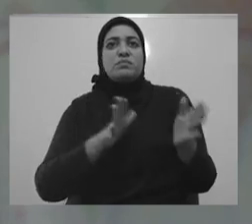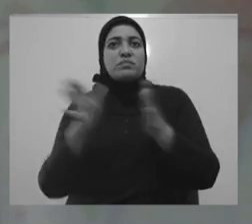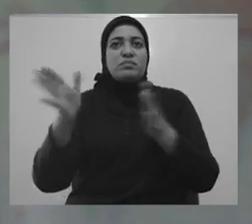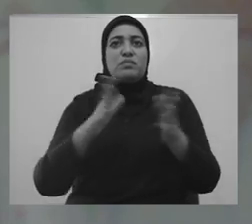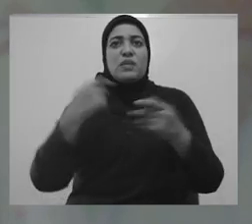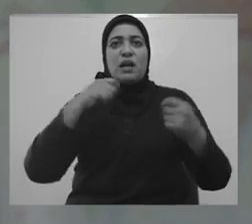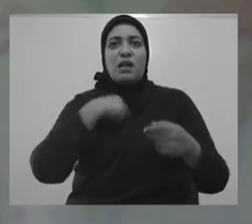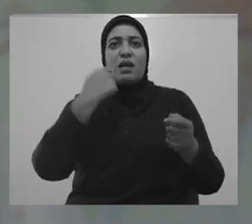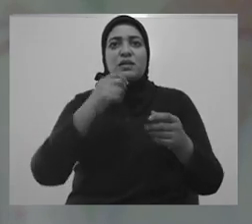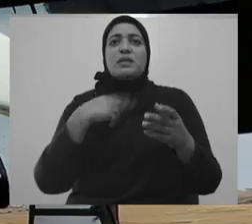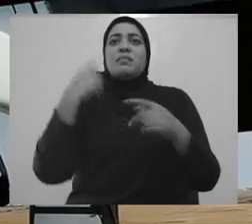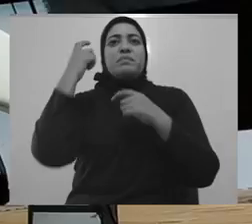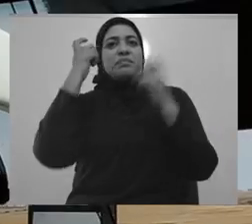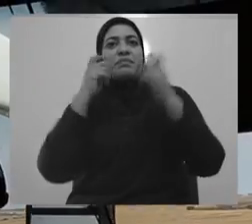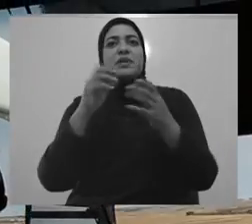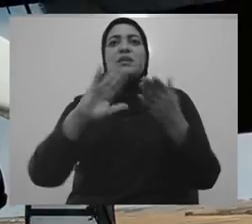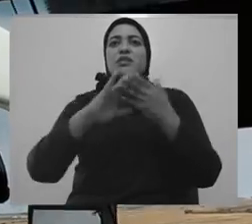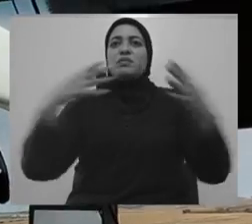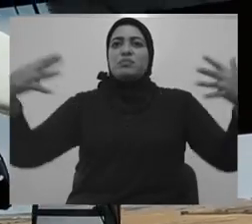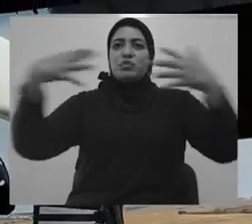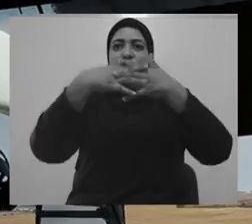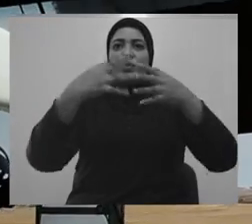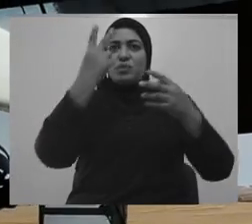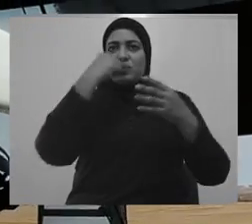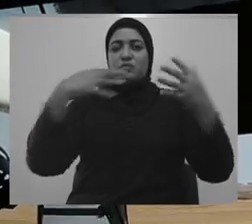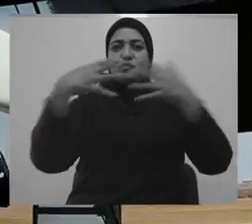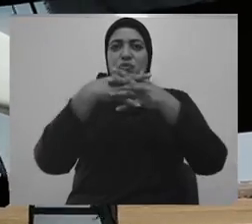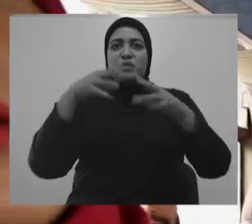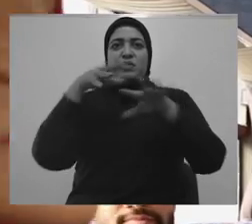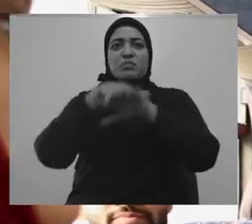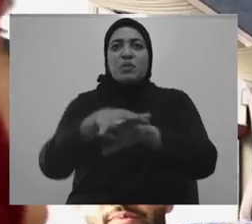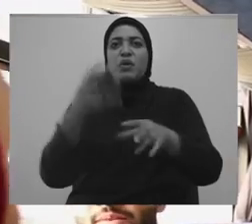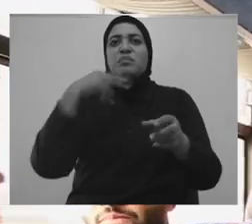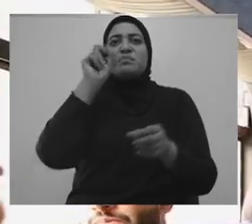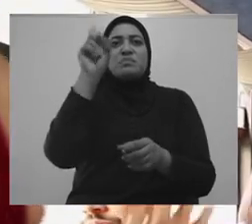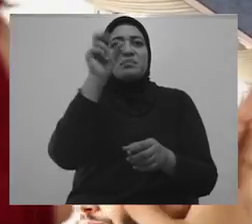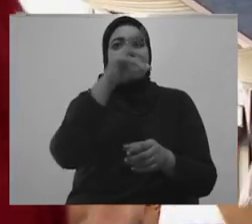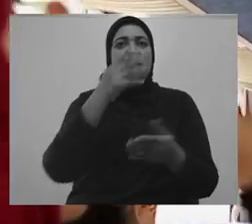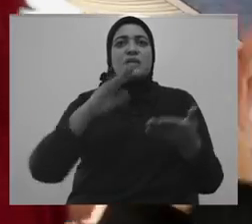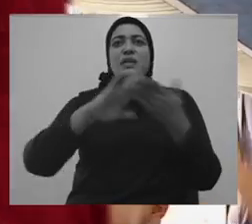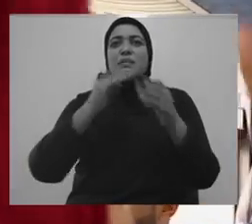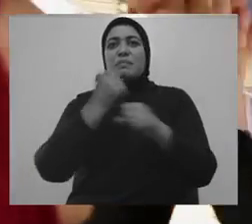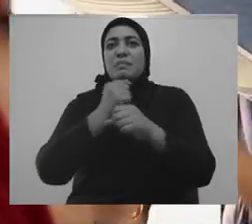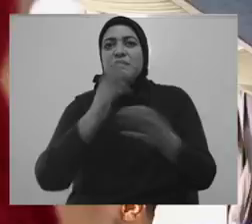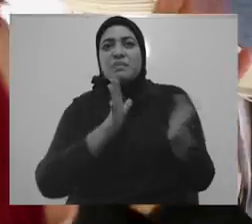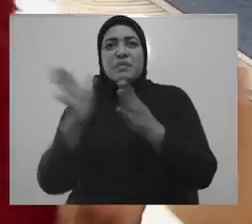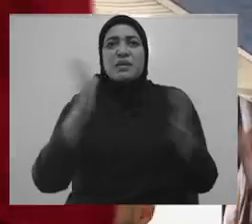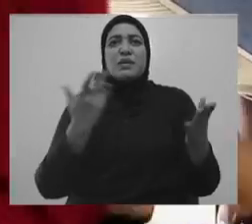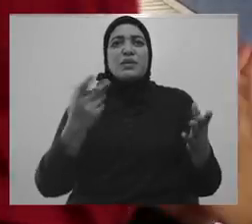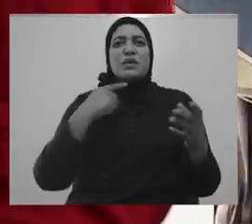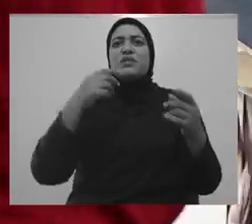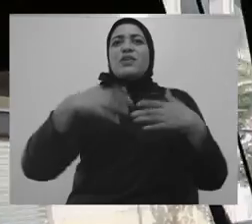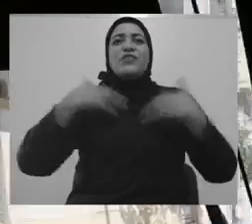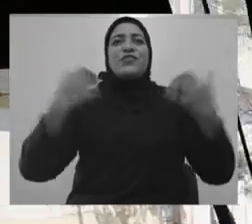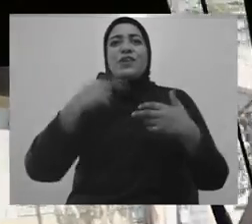There is a Khaled, for example, in this team. He helped a and facilitated the task during the